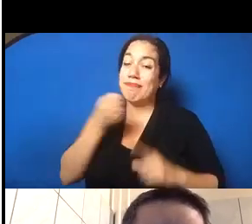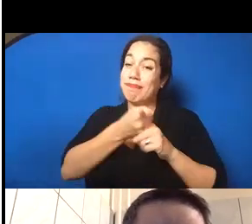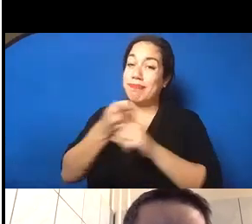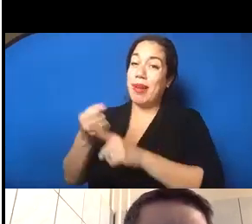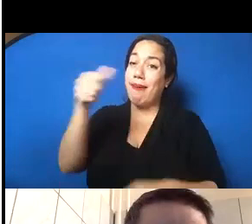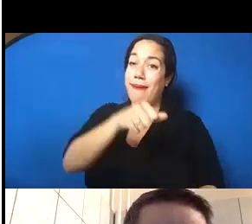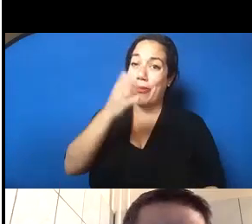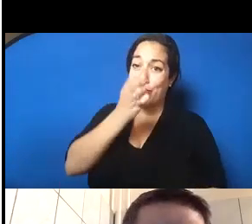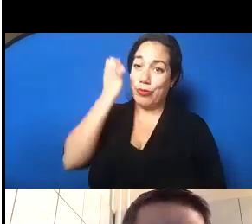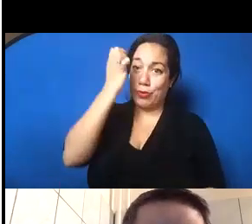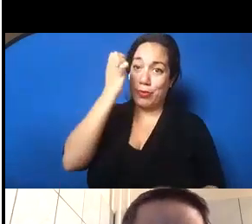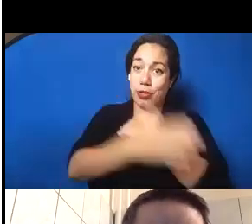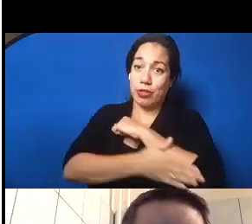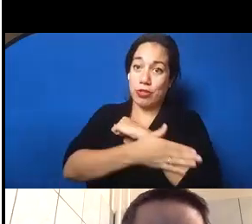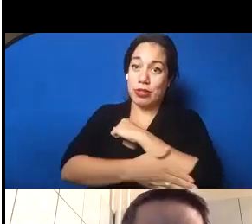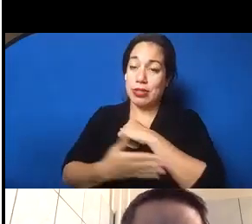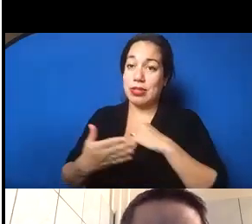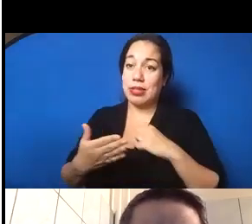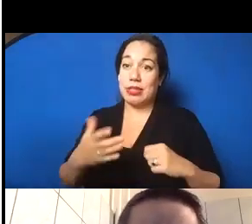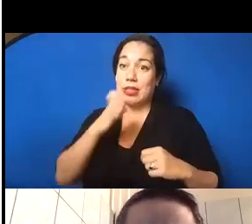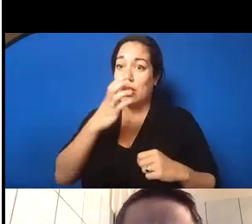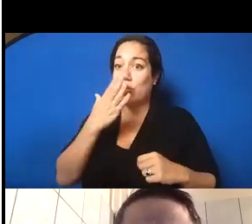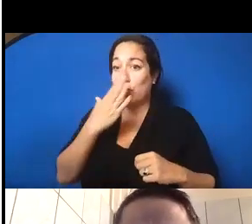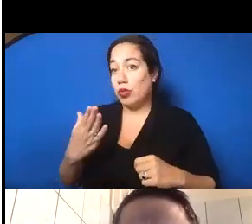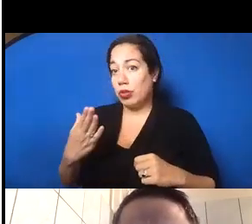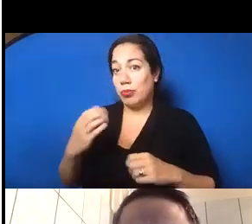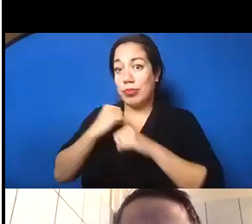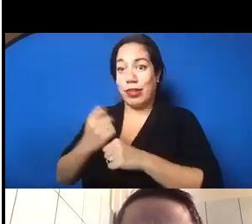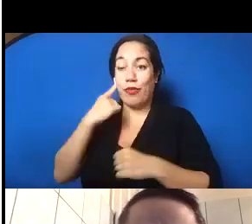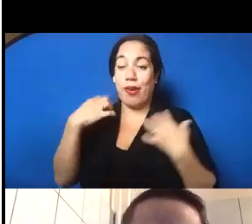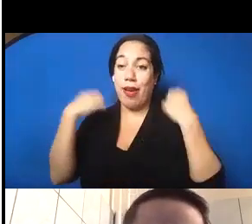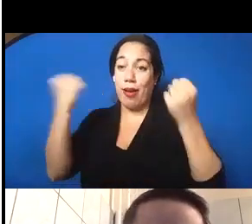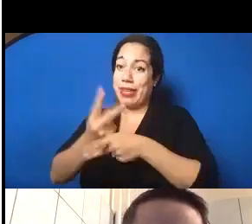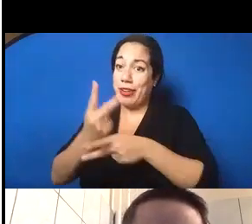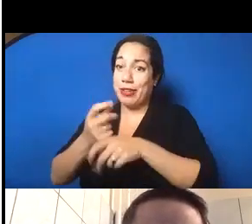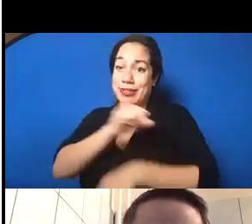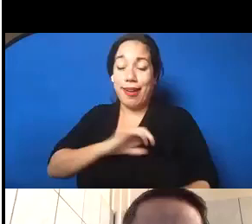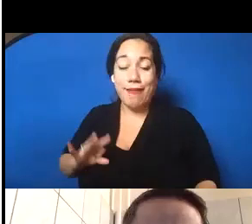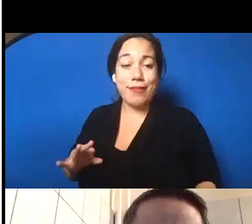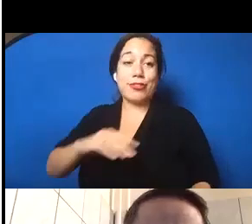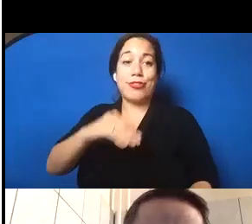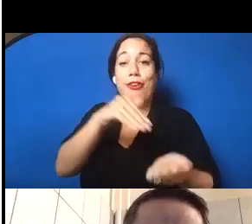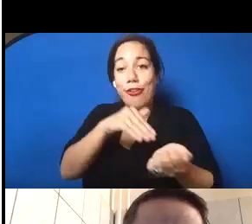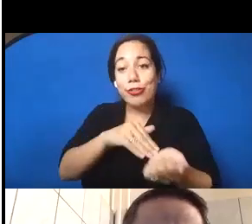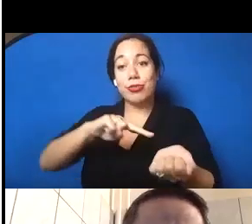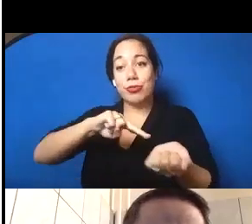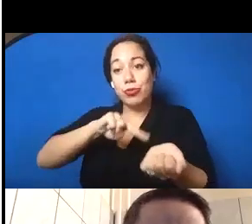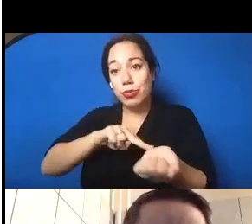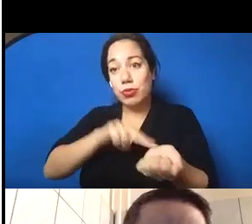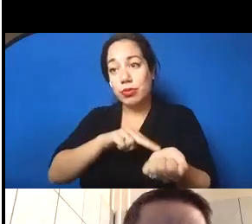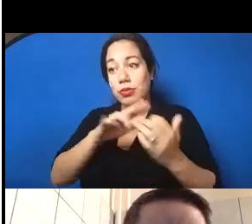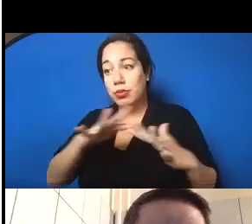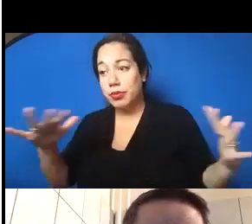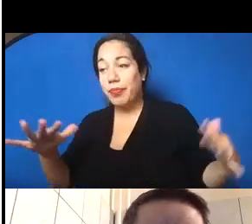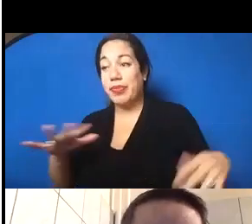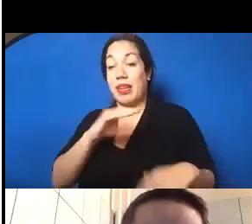a very poor protection for healthcare staffs, for doctors, for nurses, and so on. And more concretely,